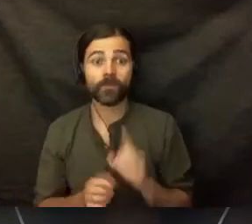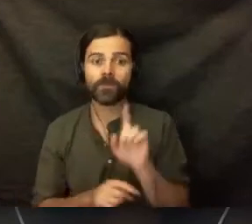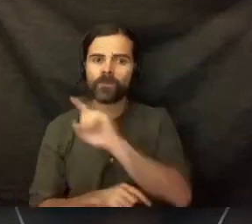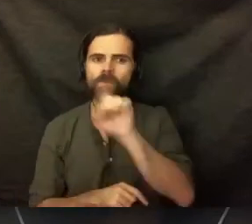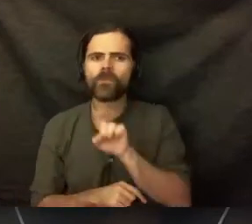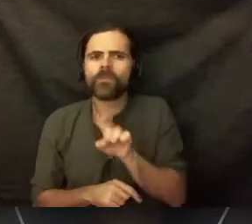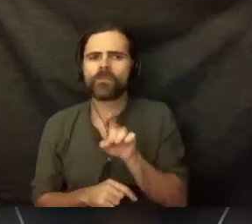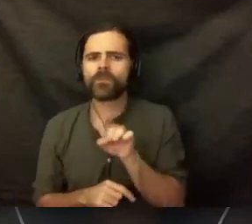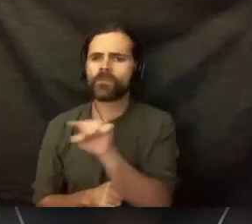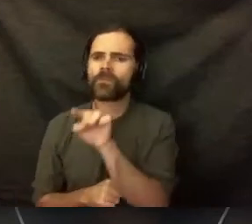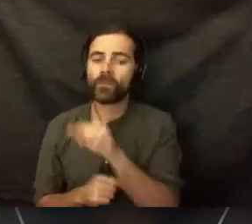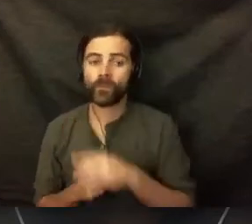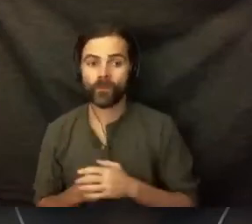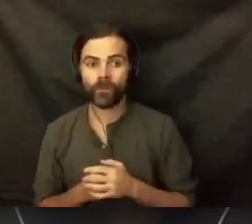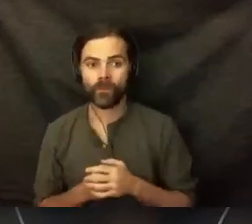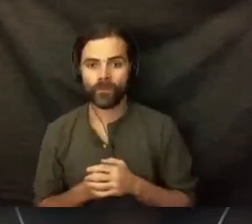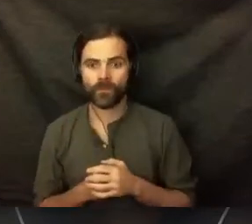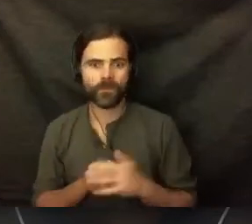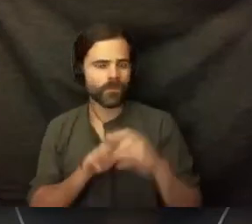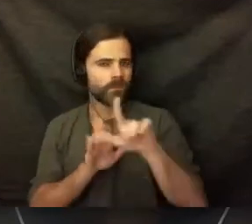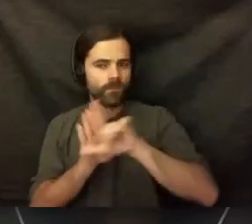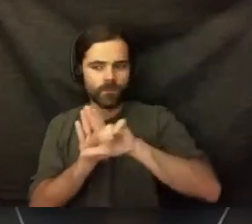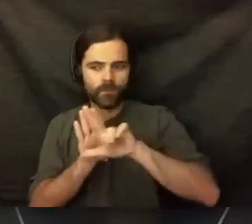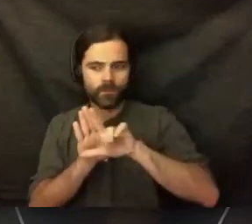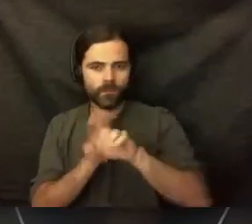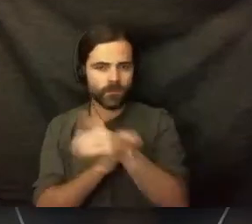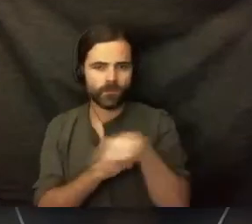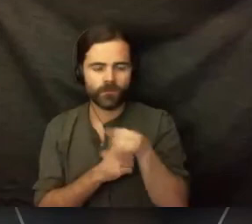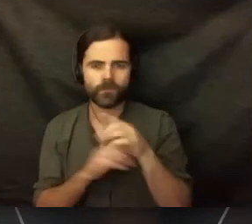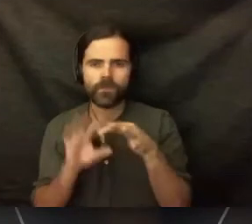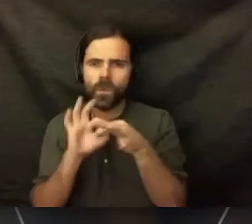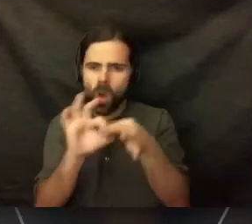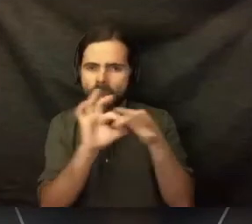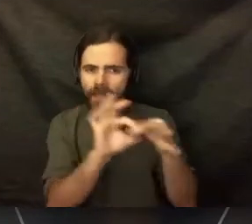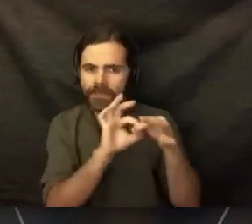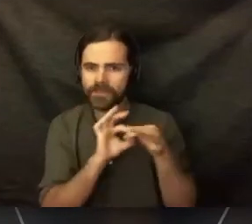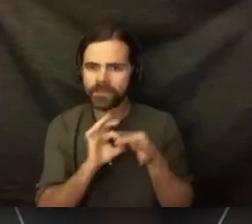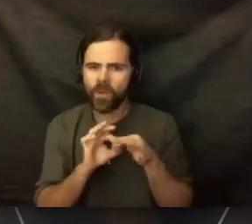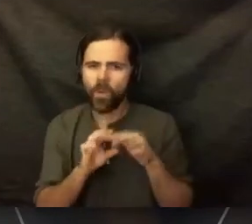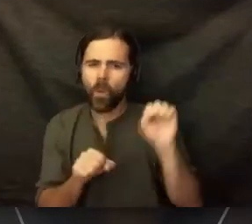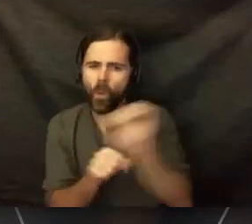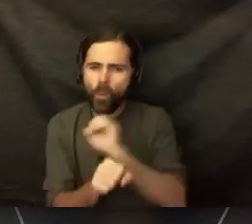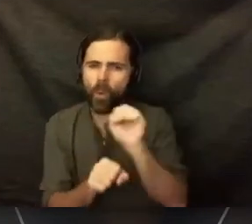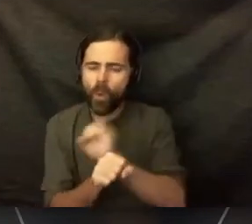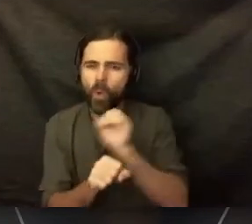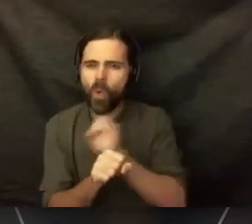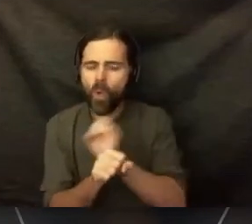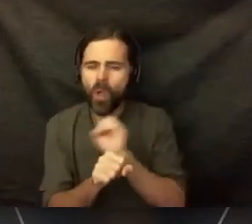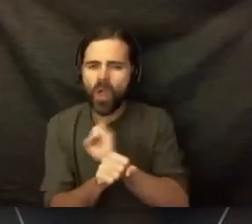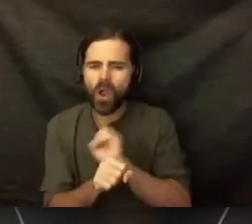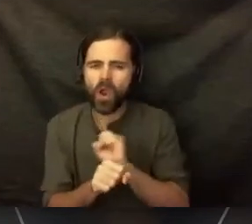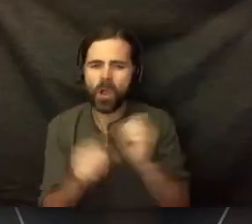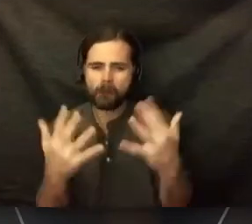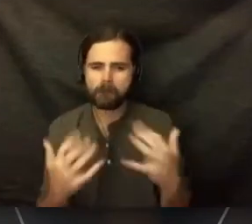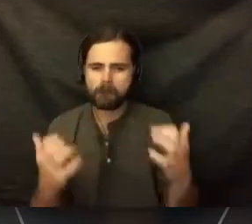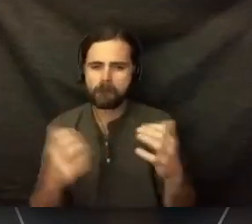the simple rules for you for making these alliances work between the public and the private sector to